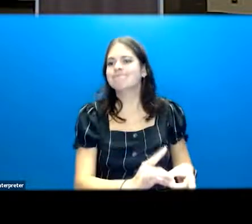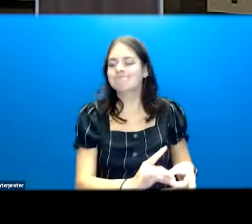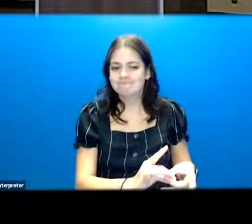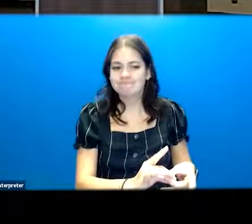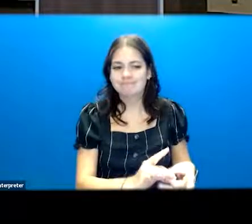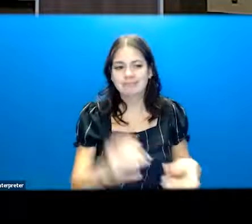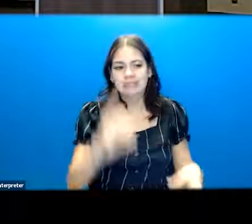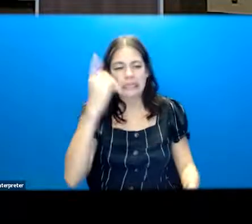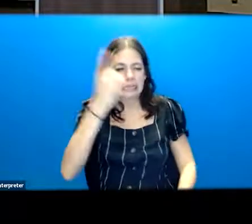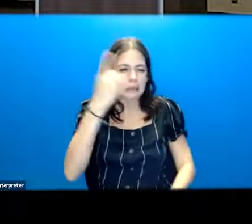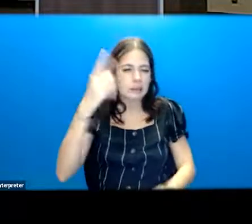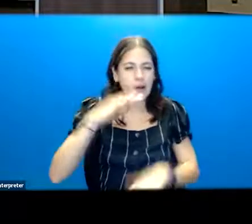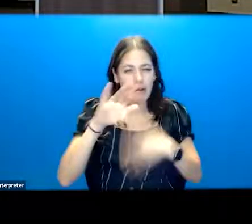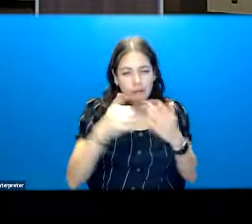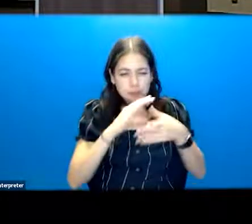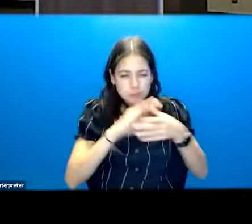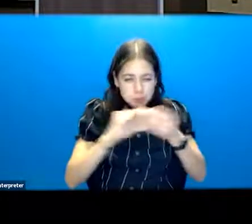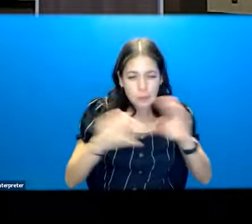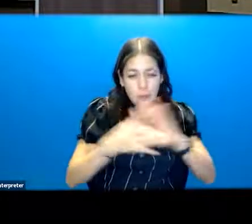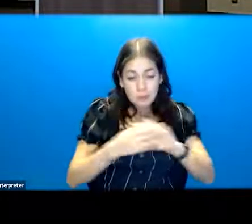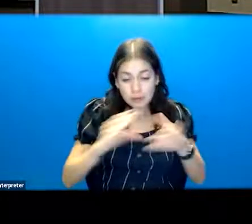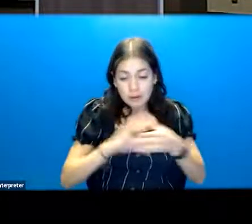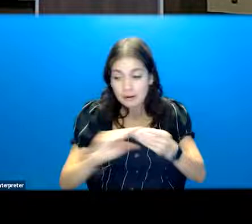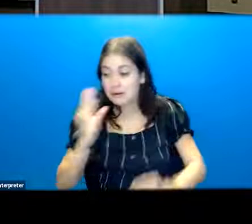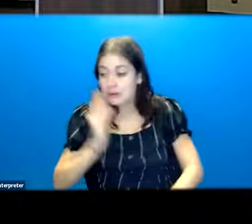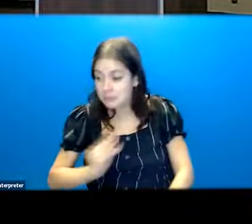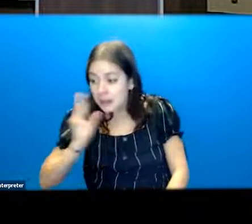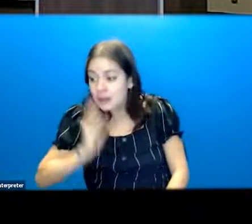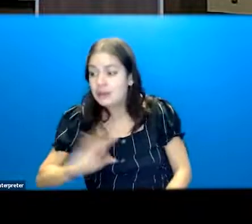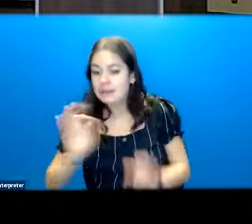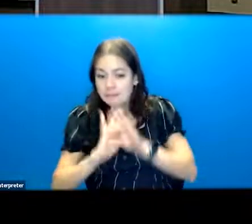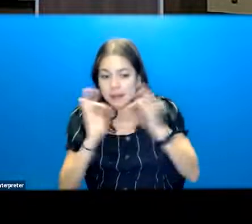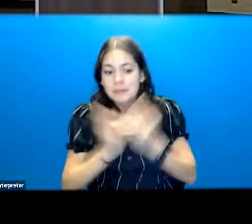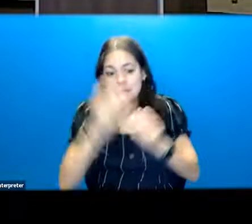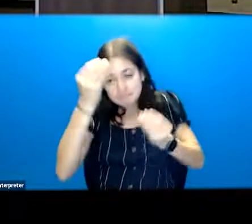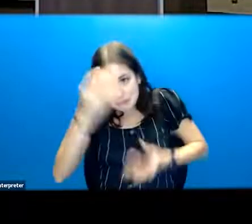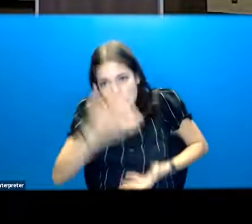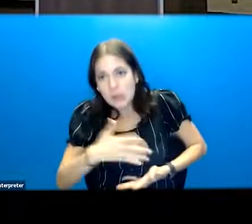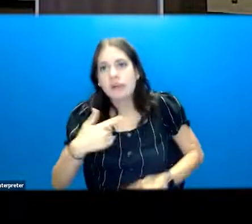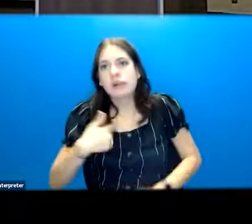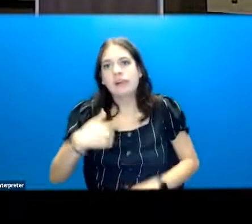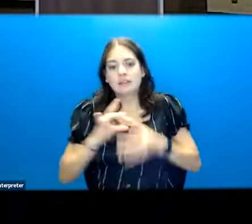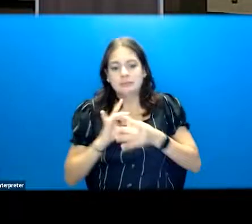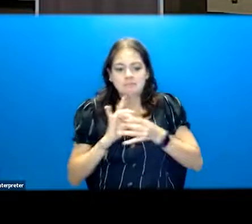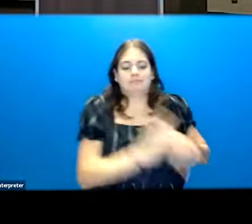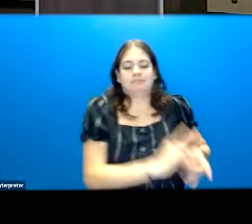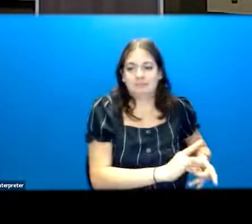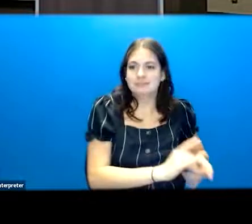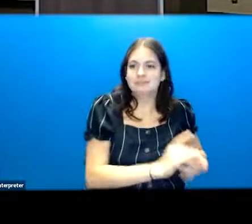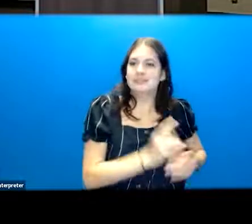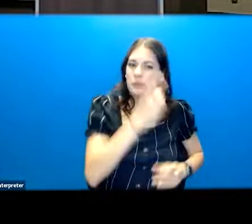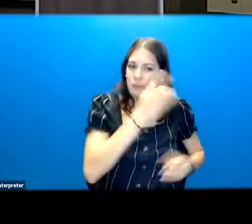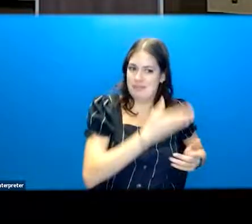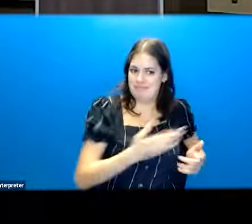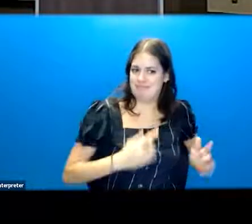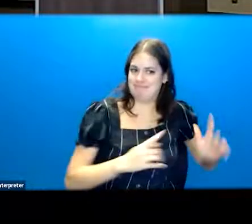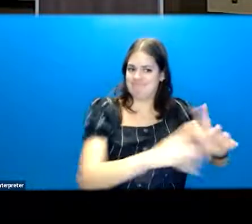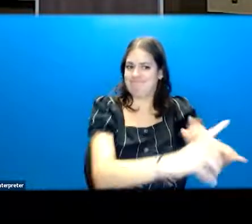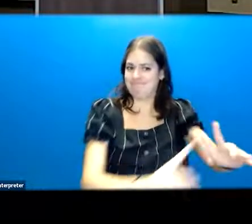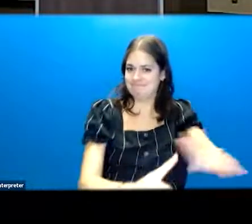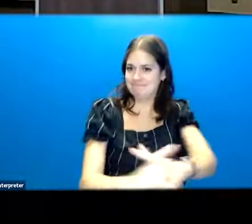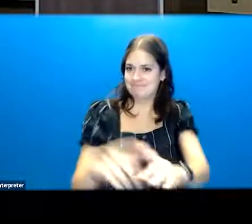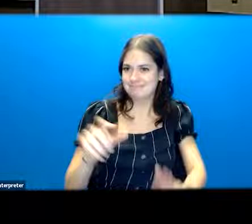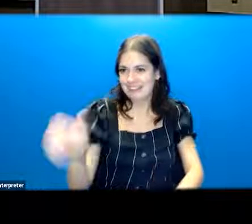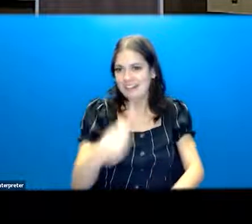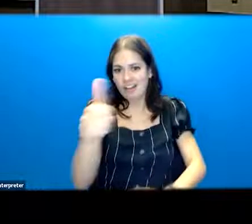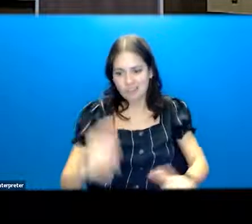I think about all of the stories that and experiences that family members have shared with me, and it really goes into one thing pops up and then something